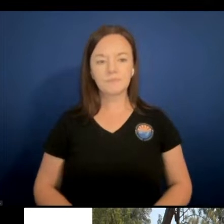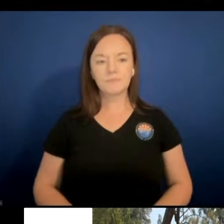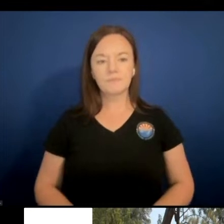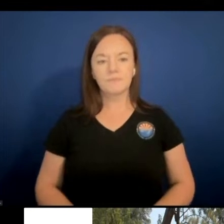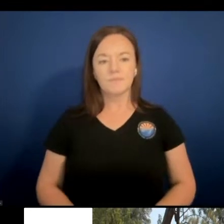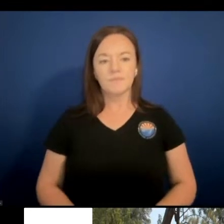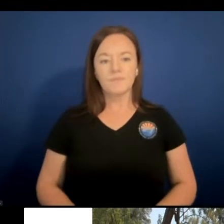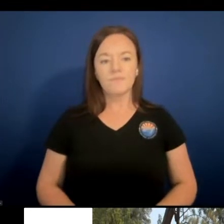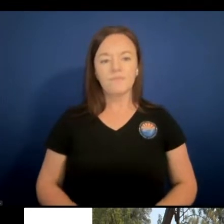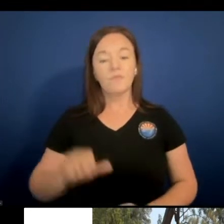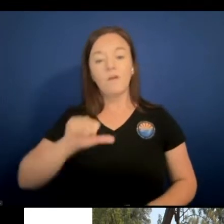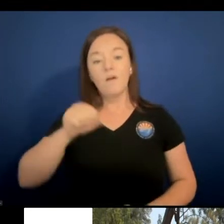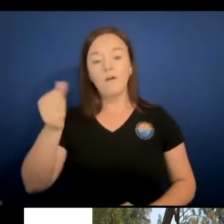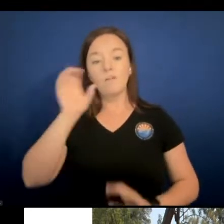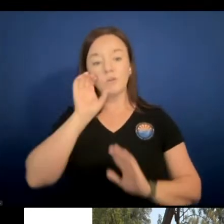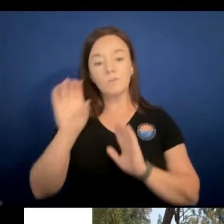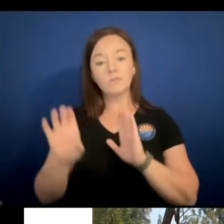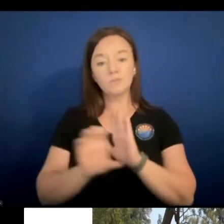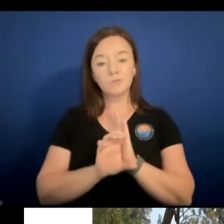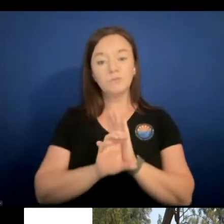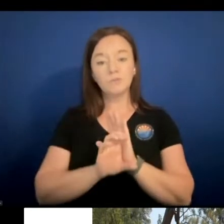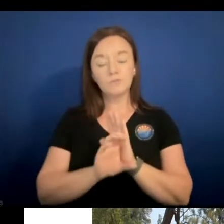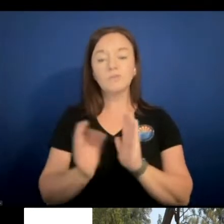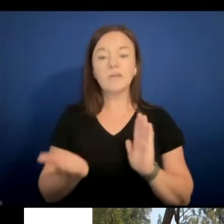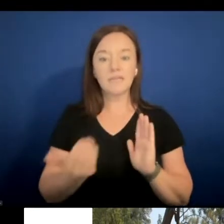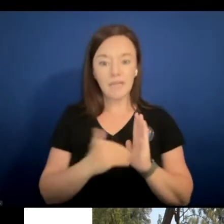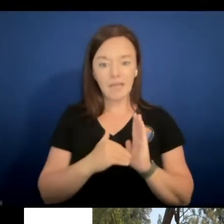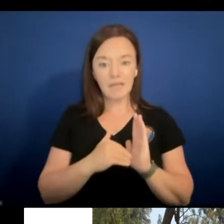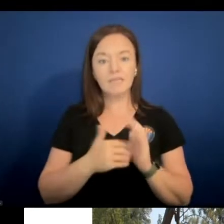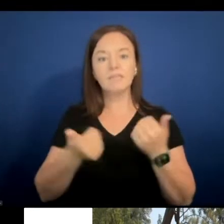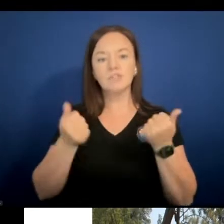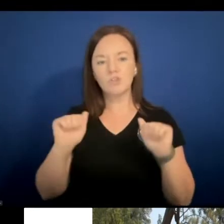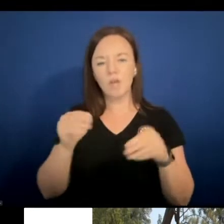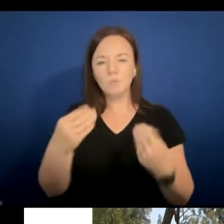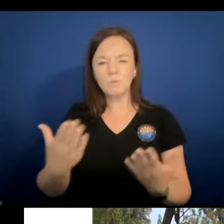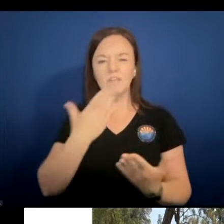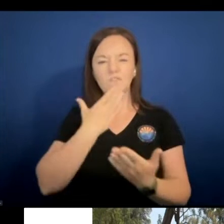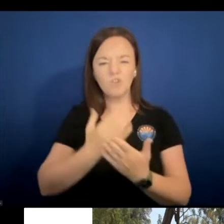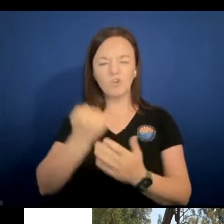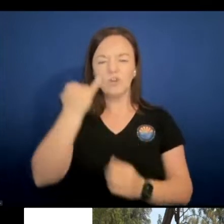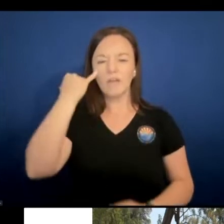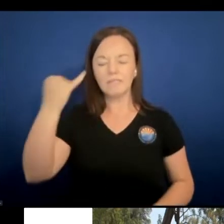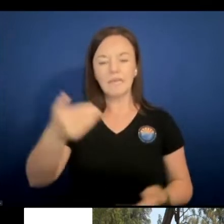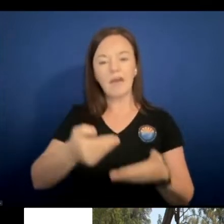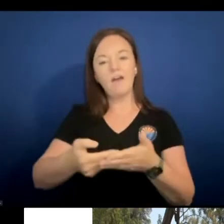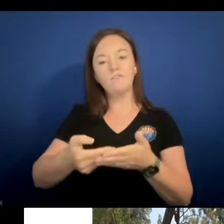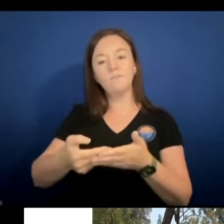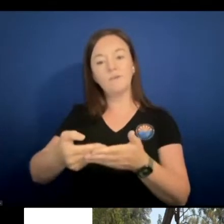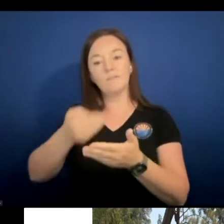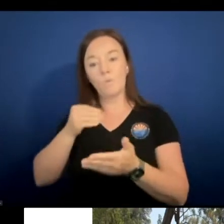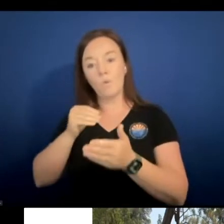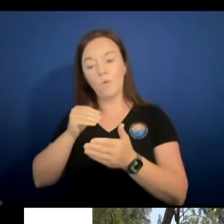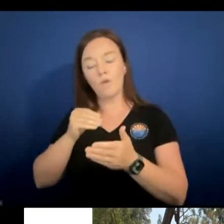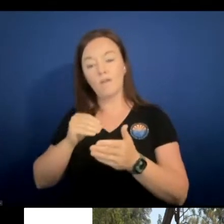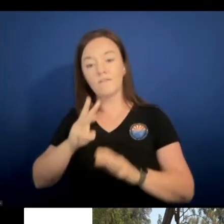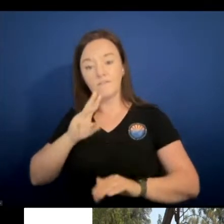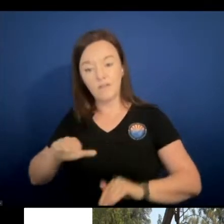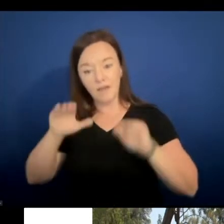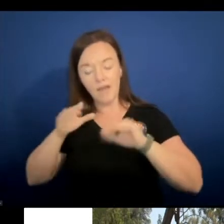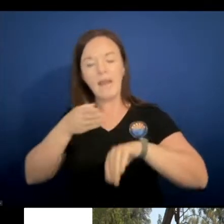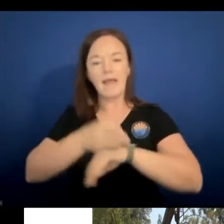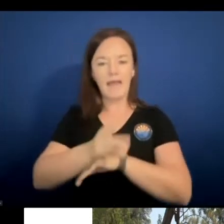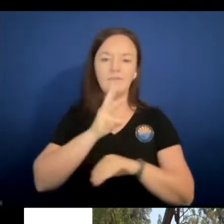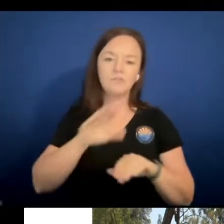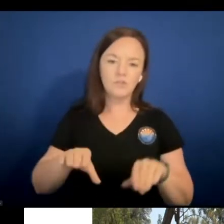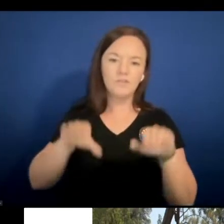There's another picture here. And again, trying to get a good idea of pre and post. Again, you